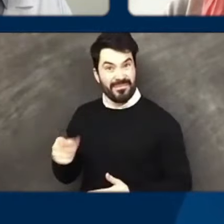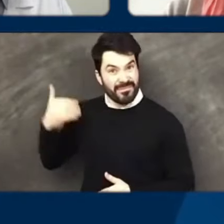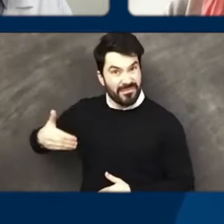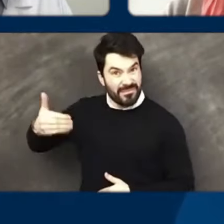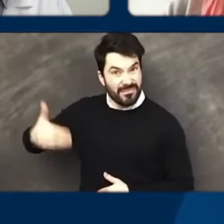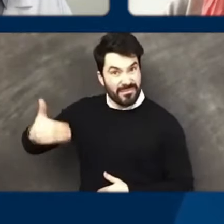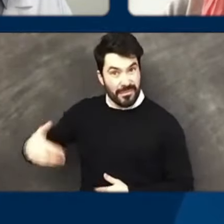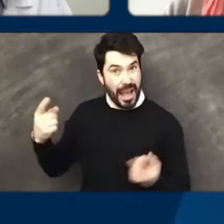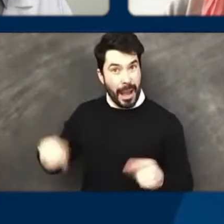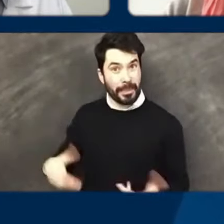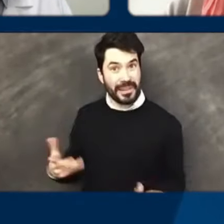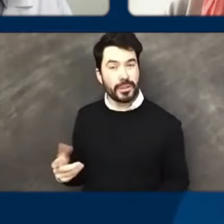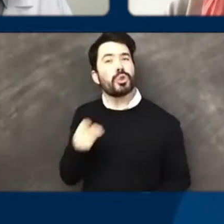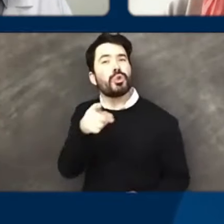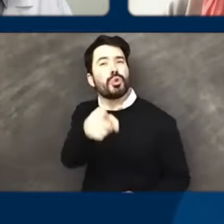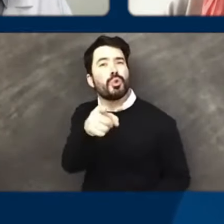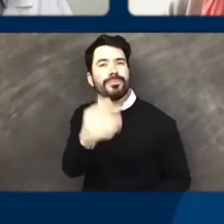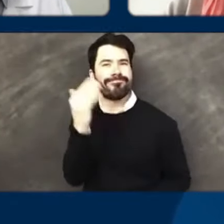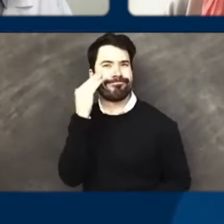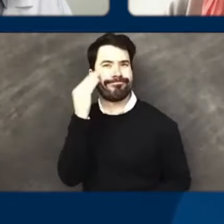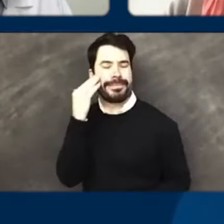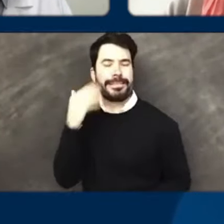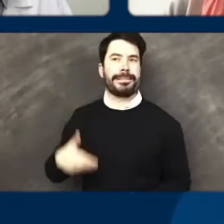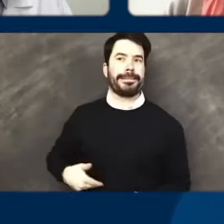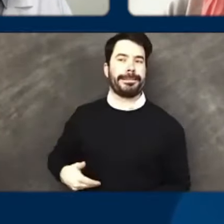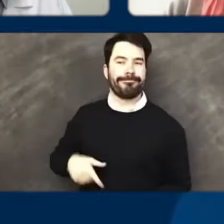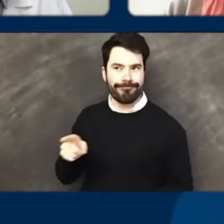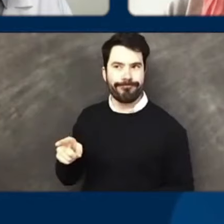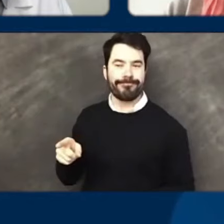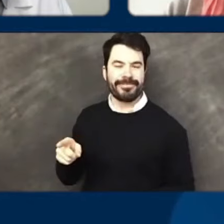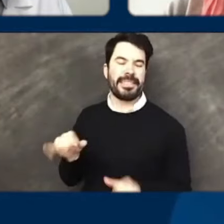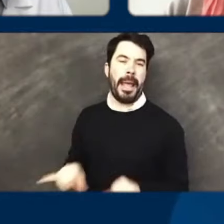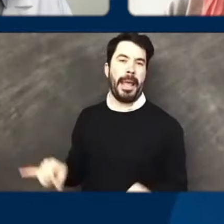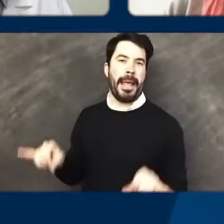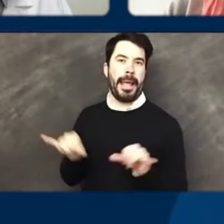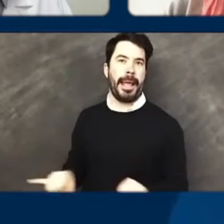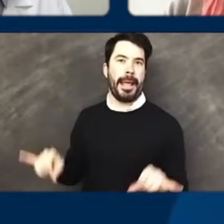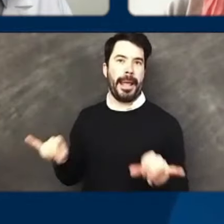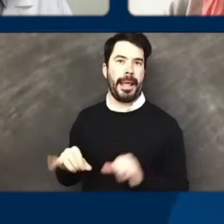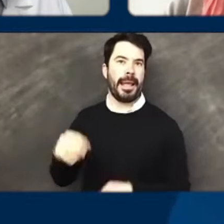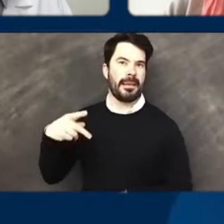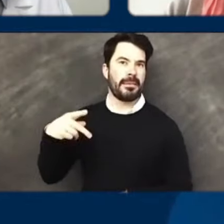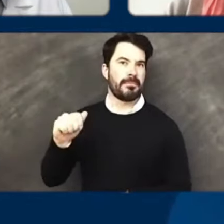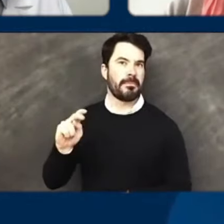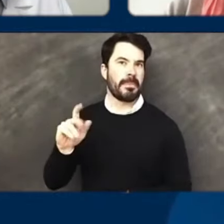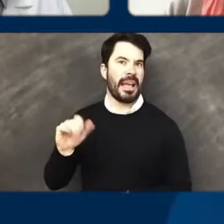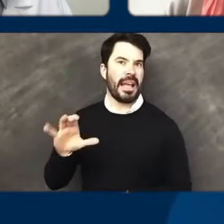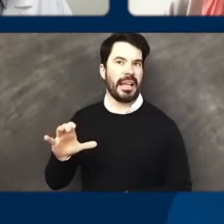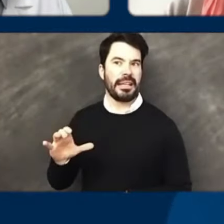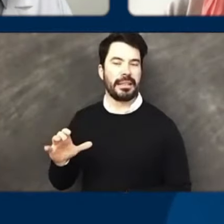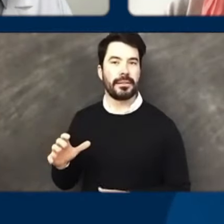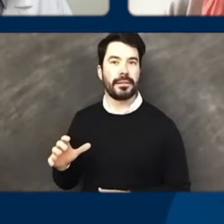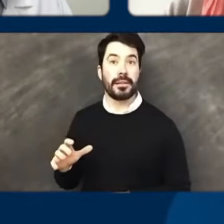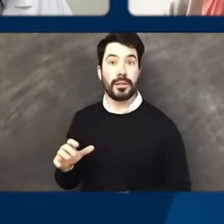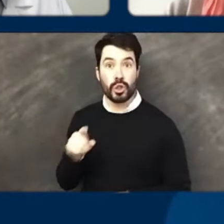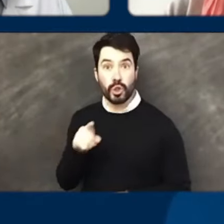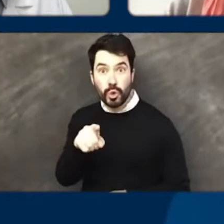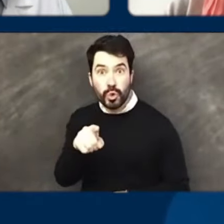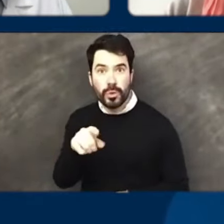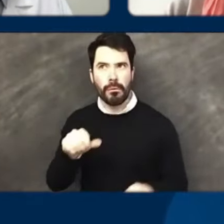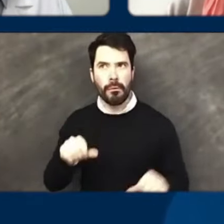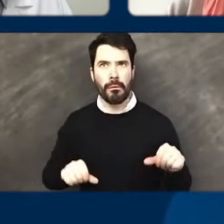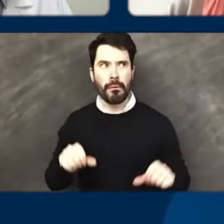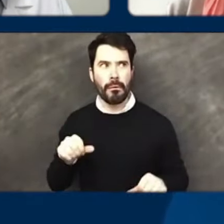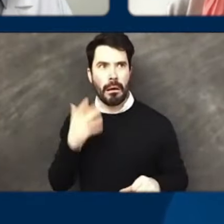whether it is a panic attack. But if you're not sure, please err on the side of caution and come in and get it checked